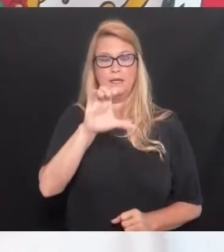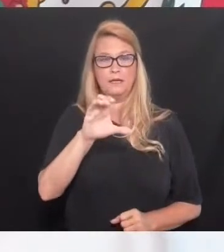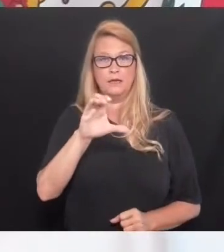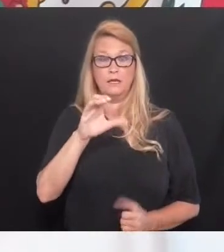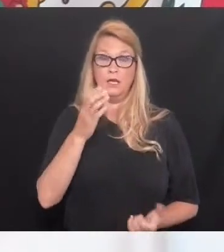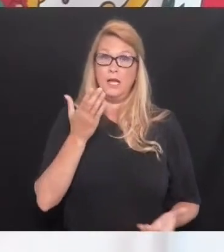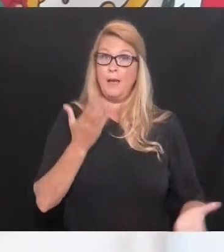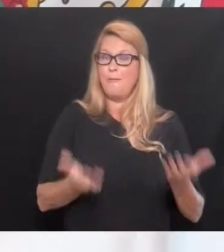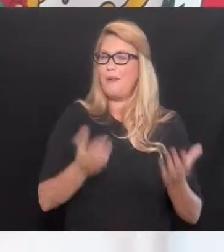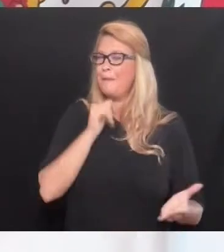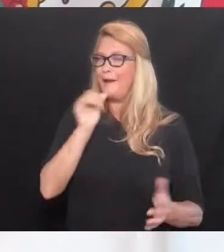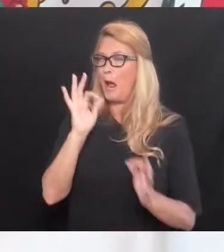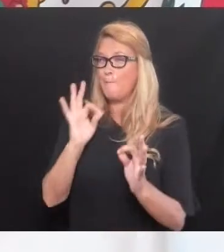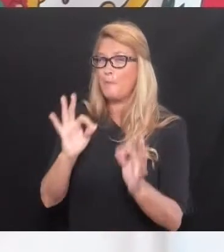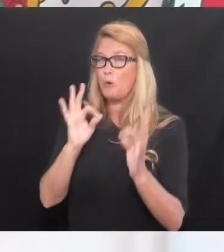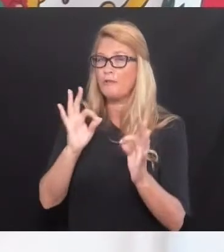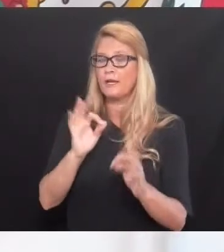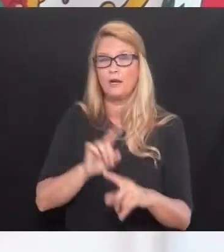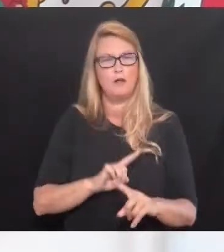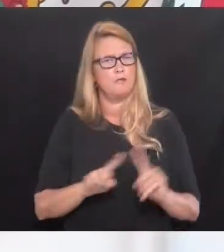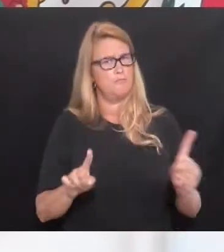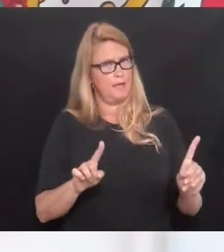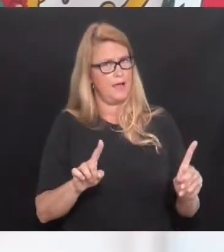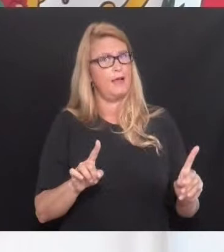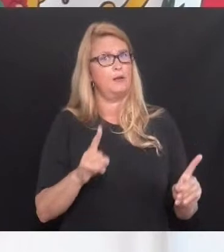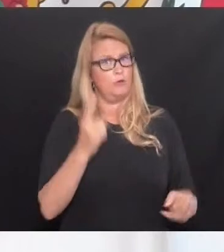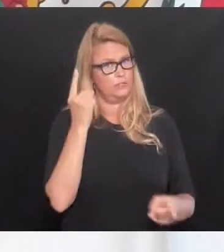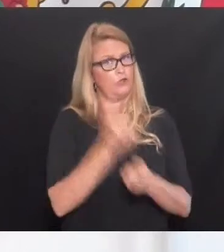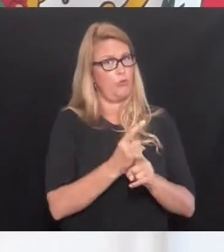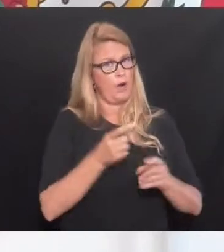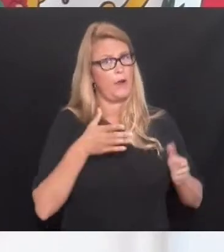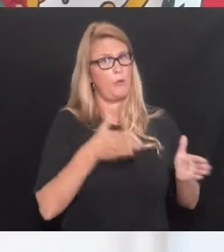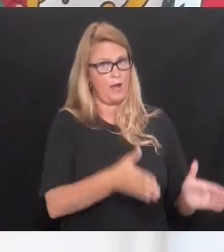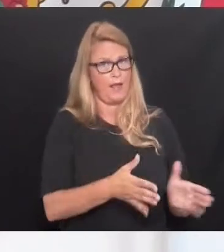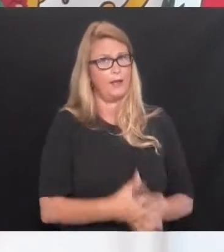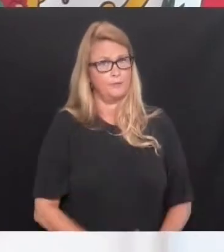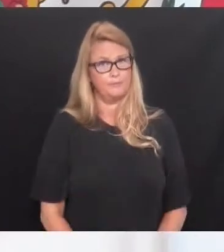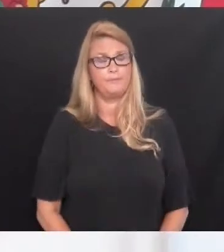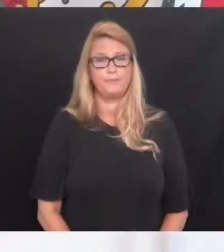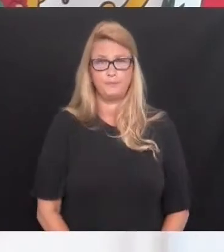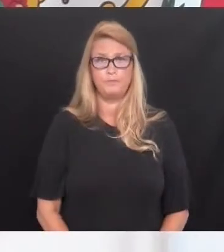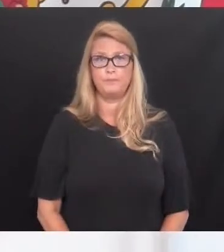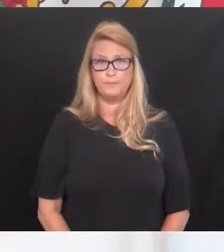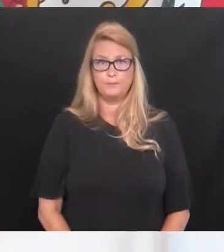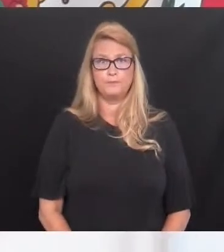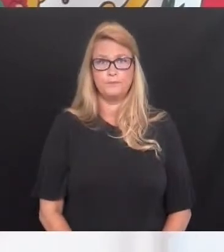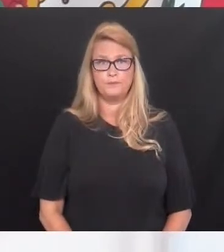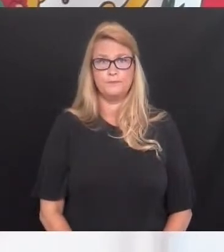Maybe it's not been perfect, but it's surely been the right way. Now,